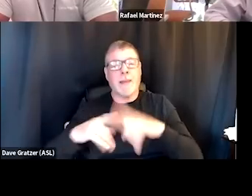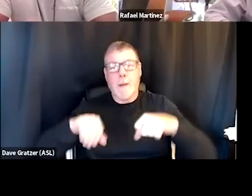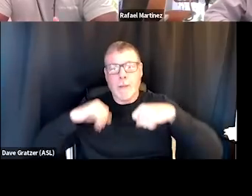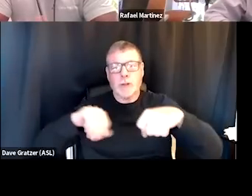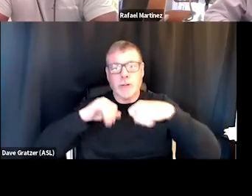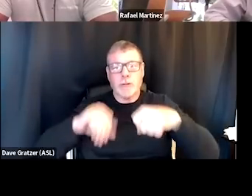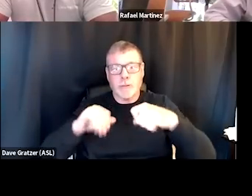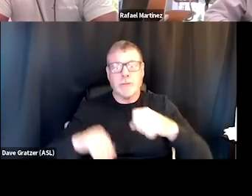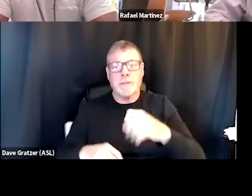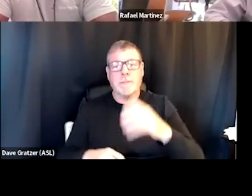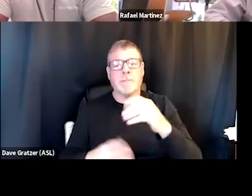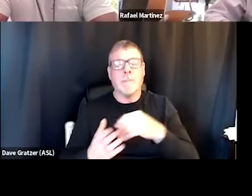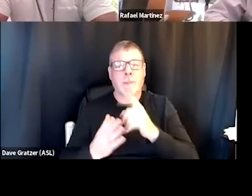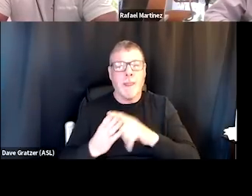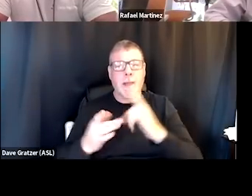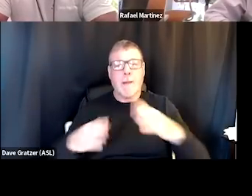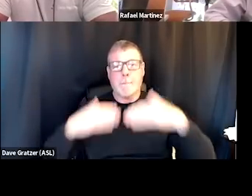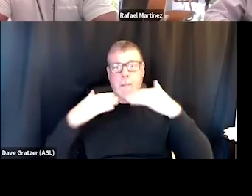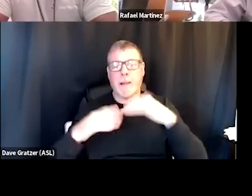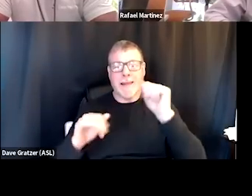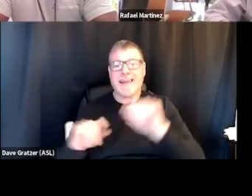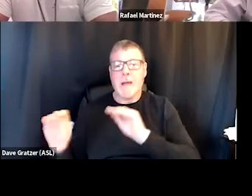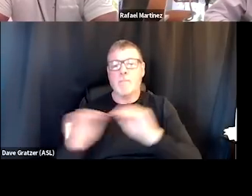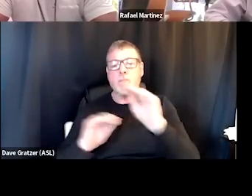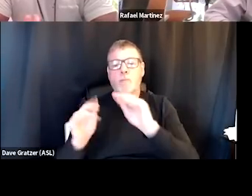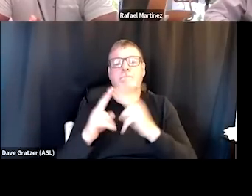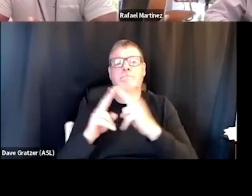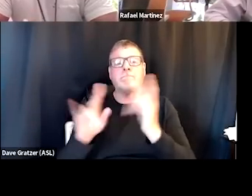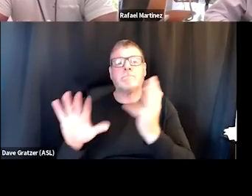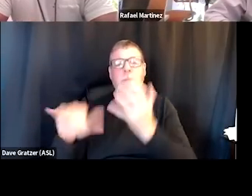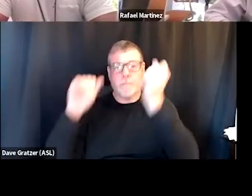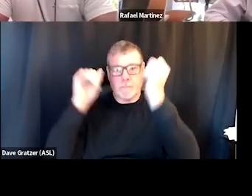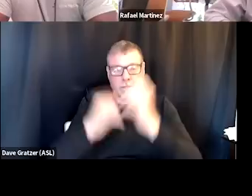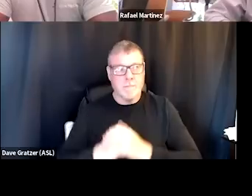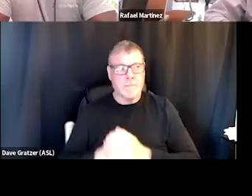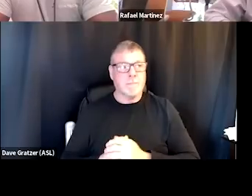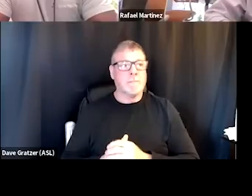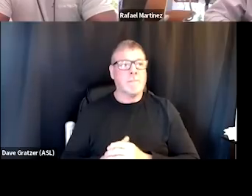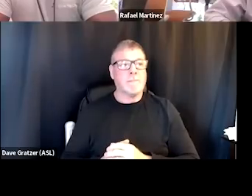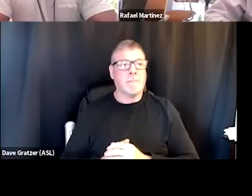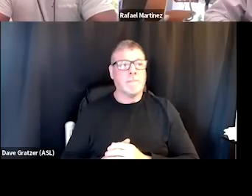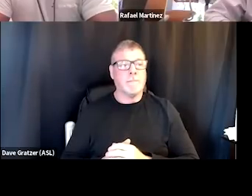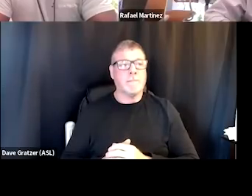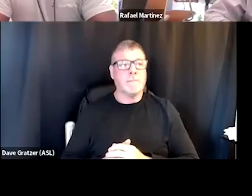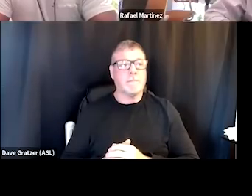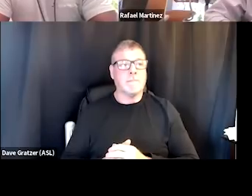they can pick up and move at a very rapid pace. Next slide, please.